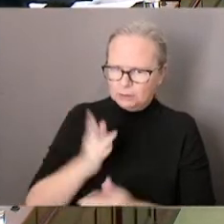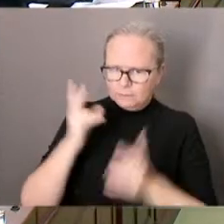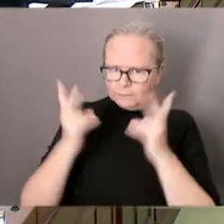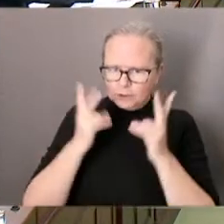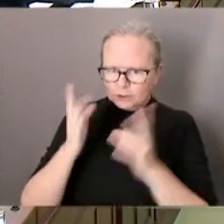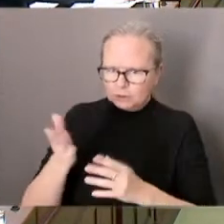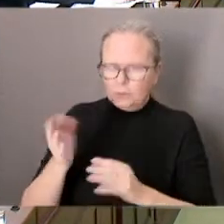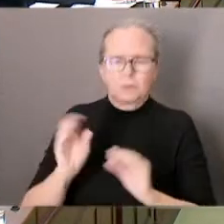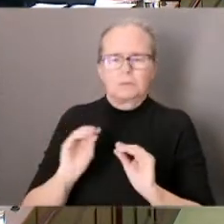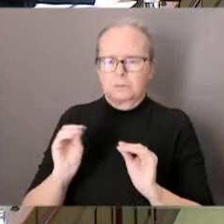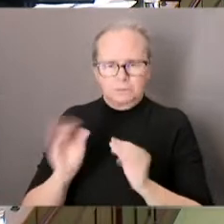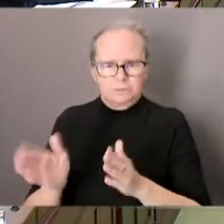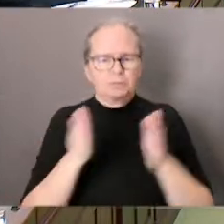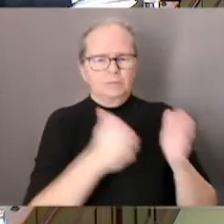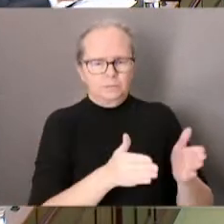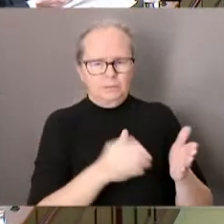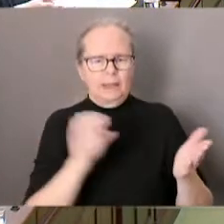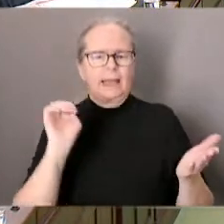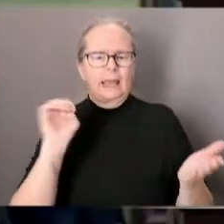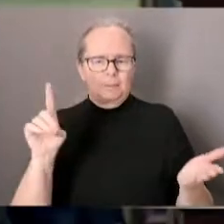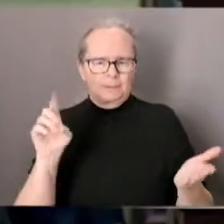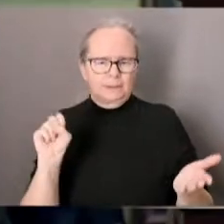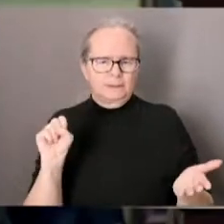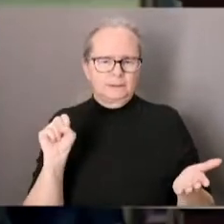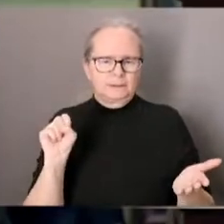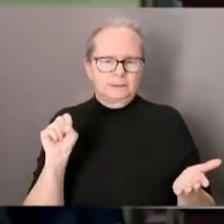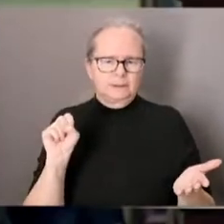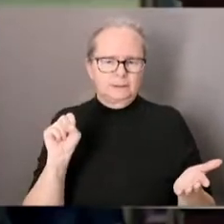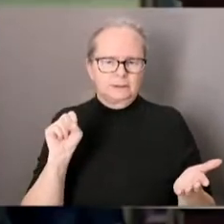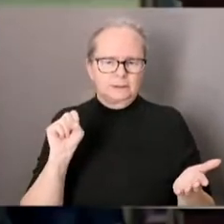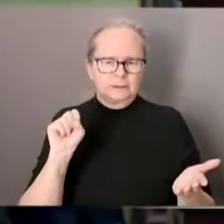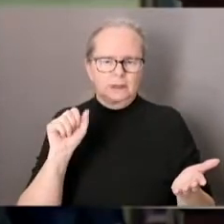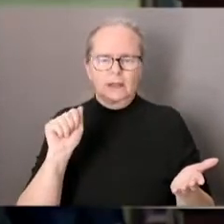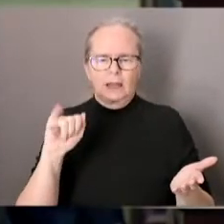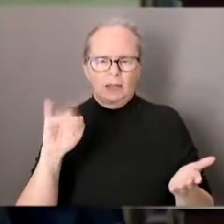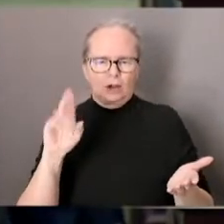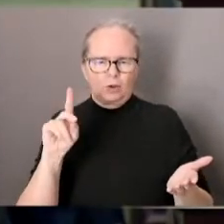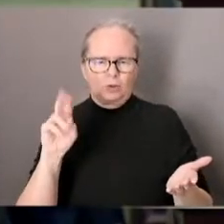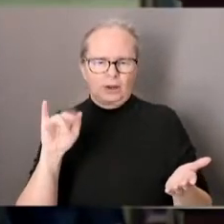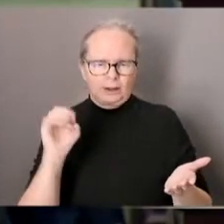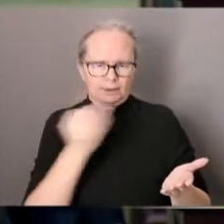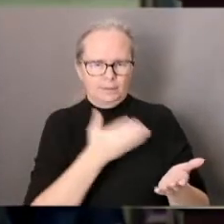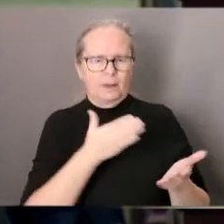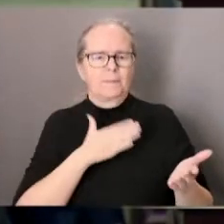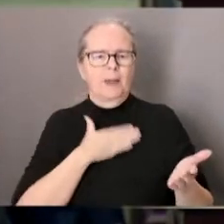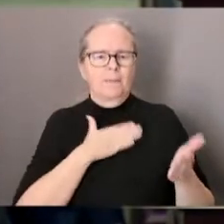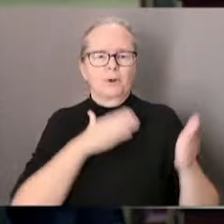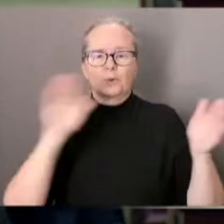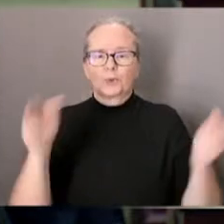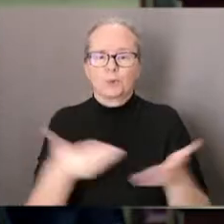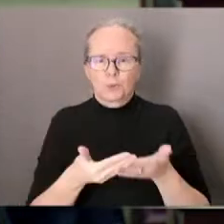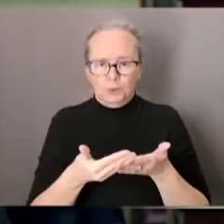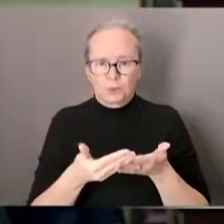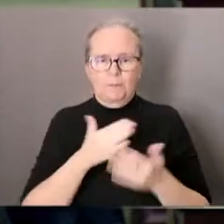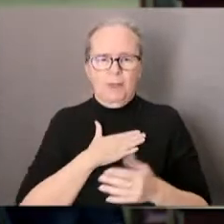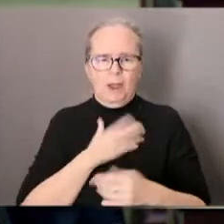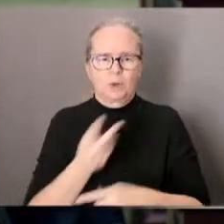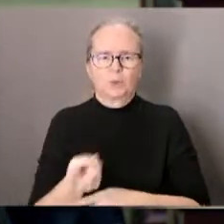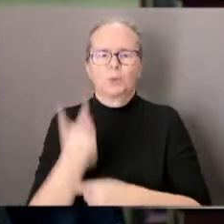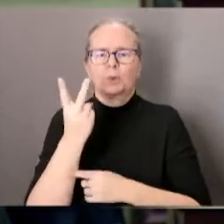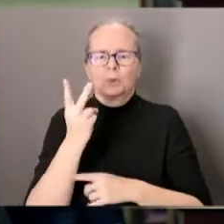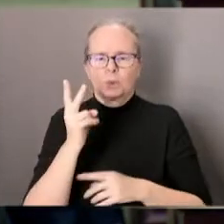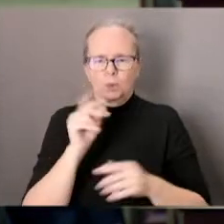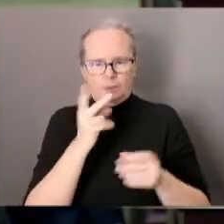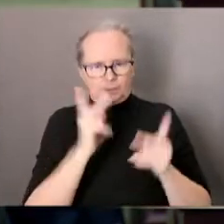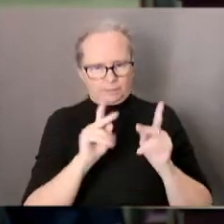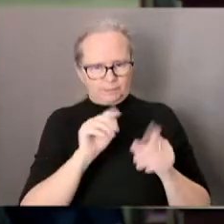you Mr Speaker it's an honor to rise and introduce to and through and all members of this assembly two of my constituents from the great writing of Airdrie East uh Mr